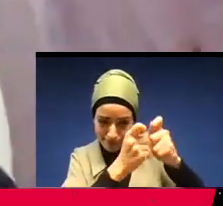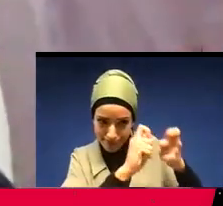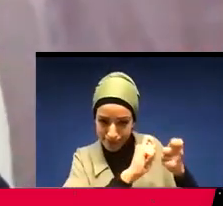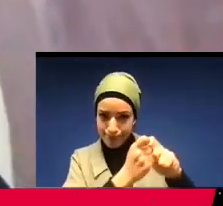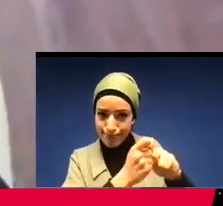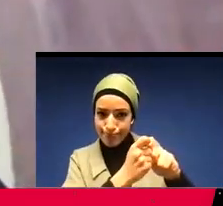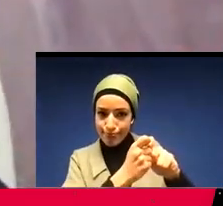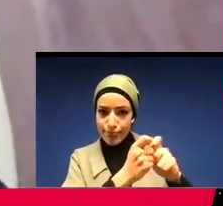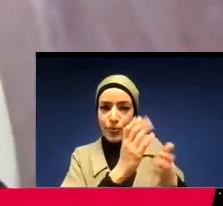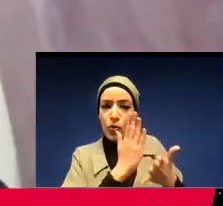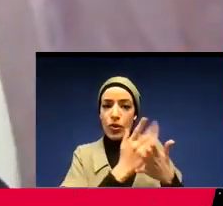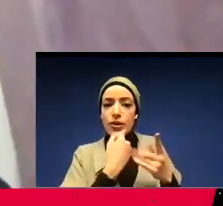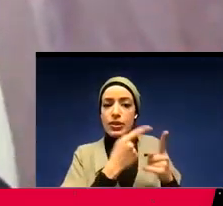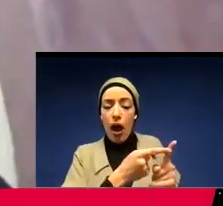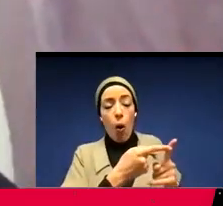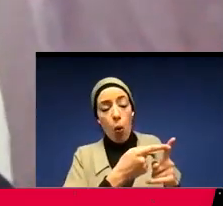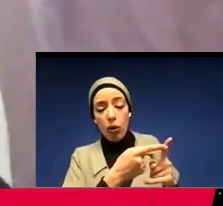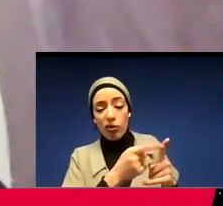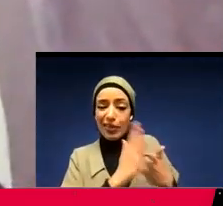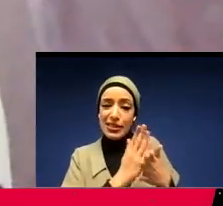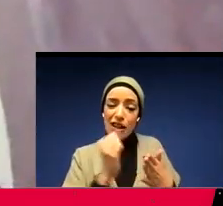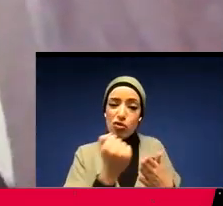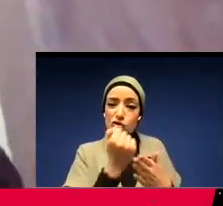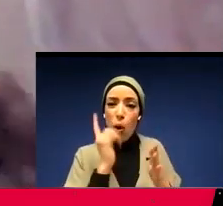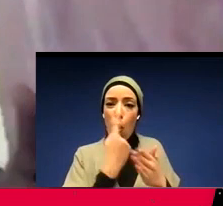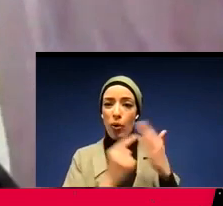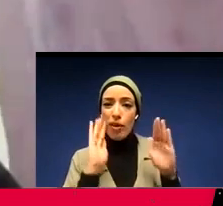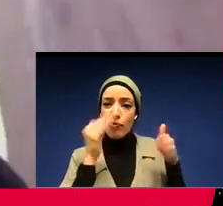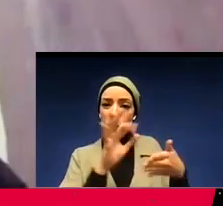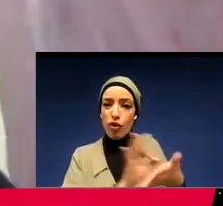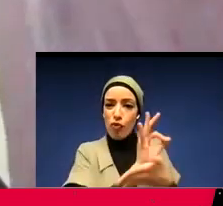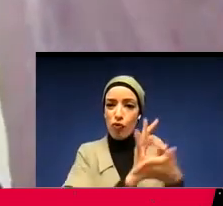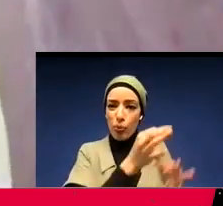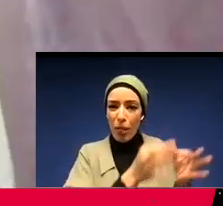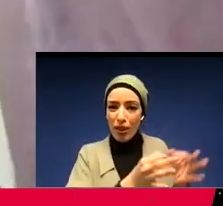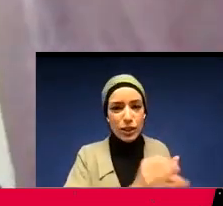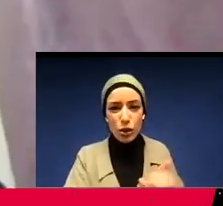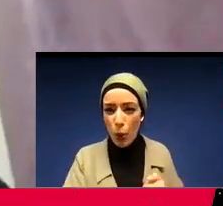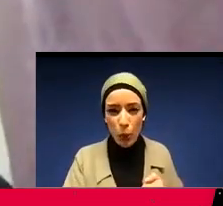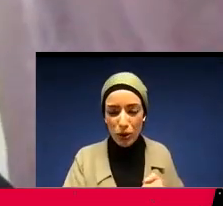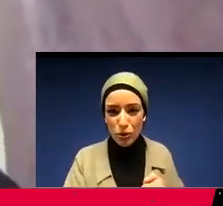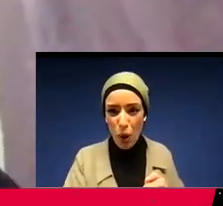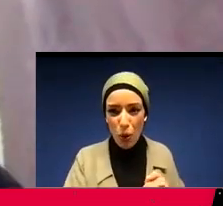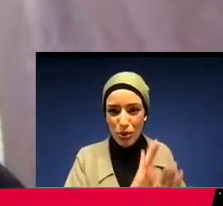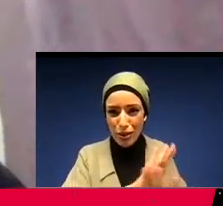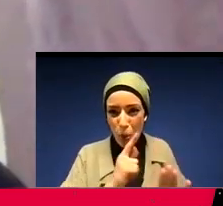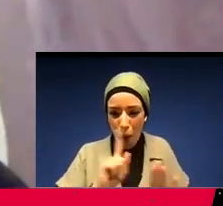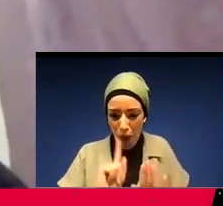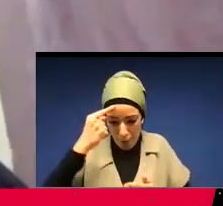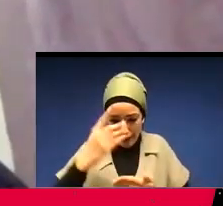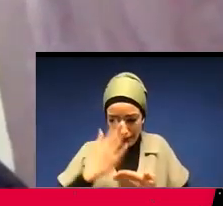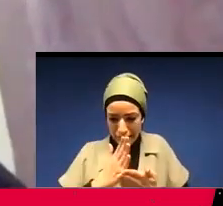kind of say that our efforts for liberation should be focused into electoral politics. That's not at all what I'm